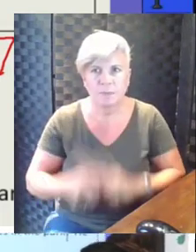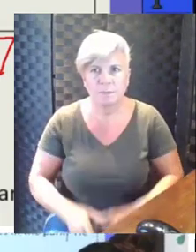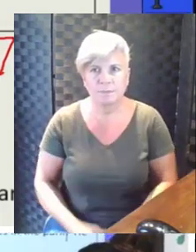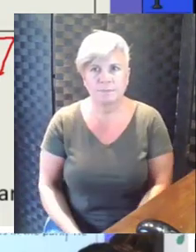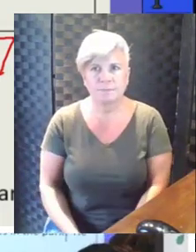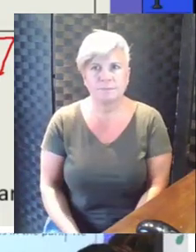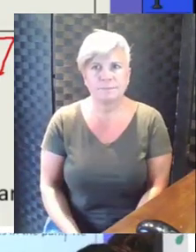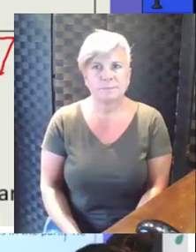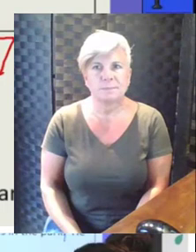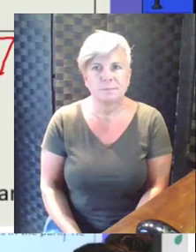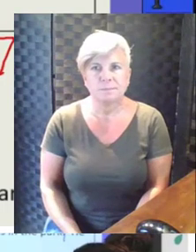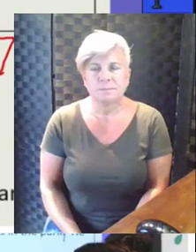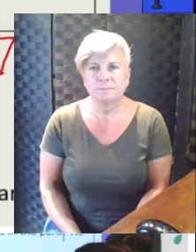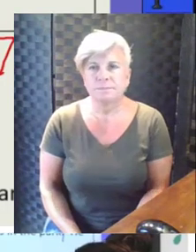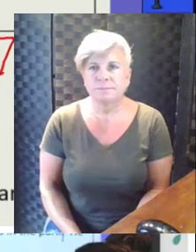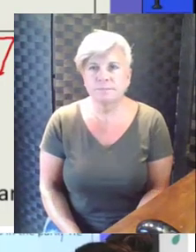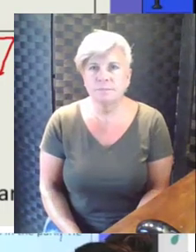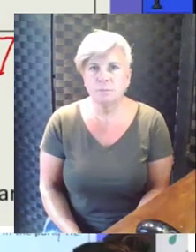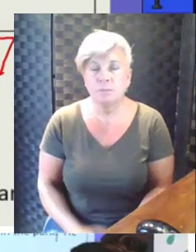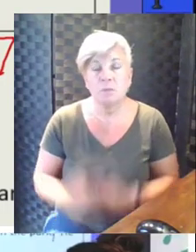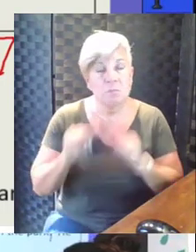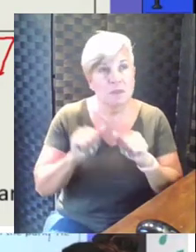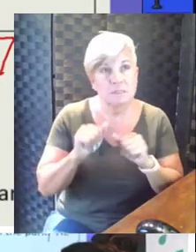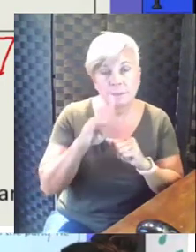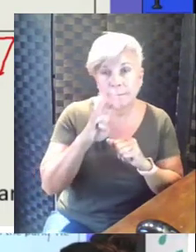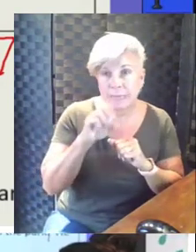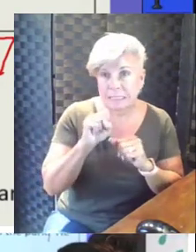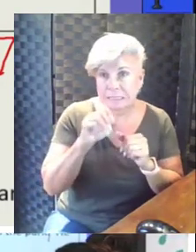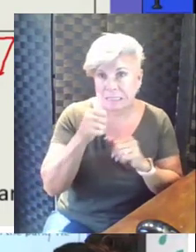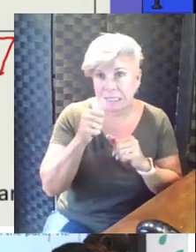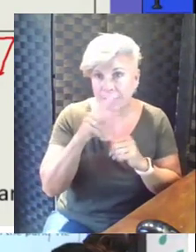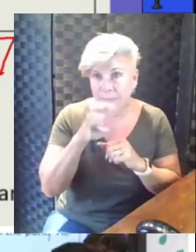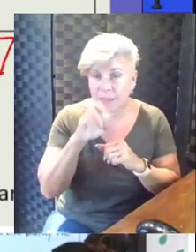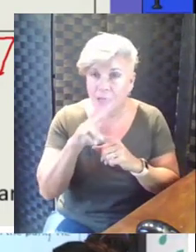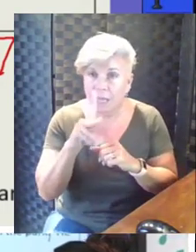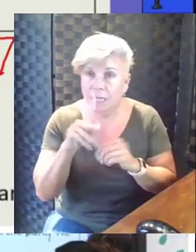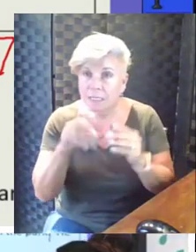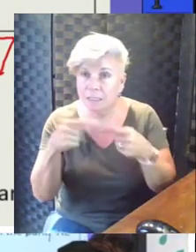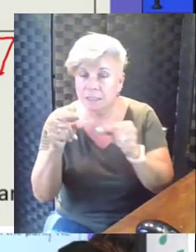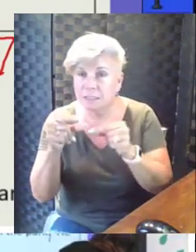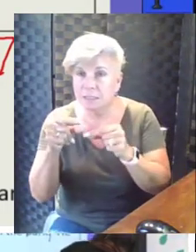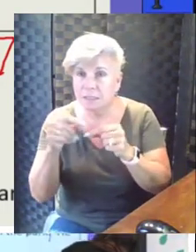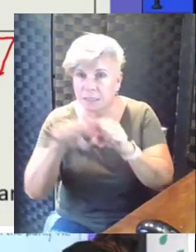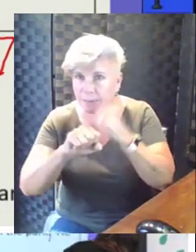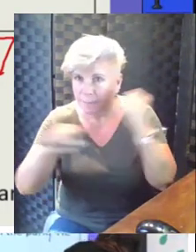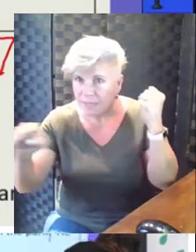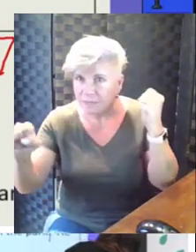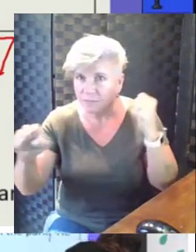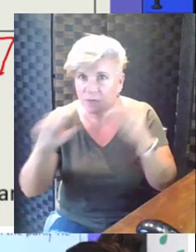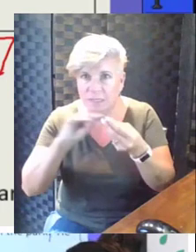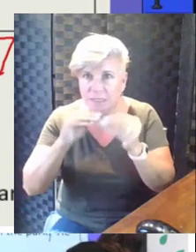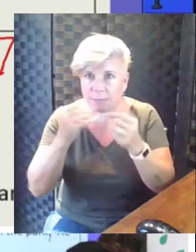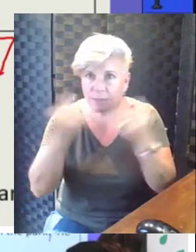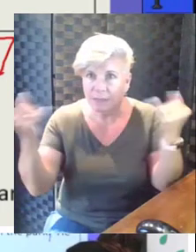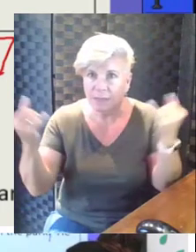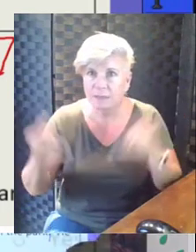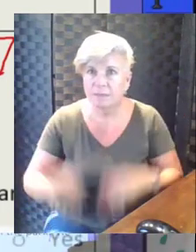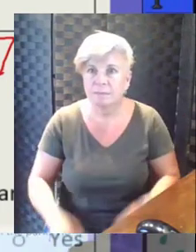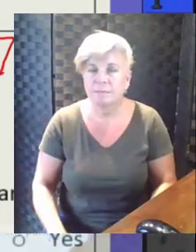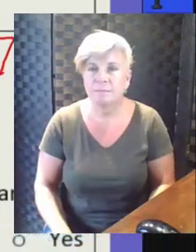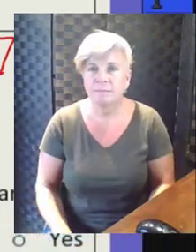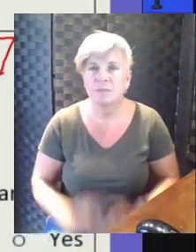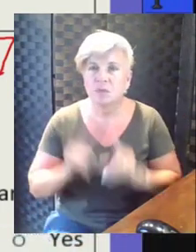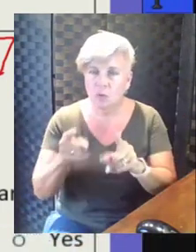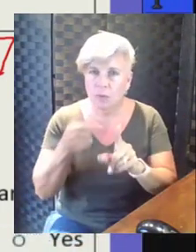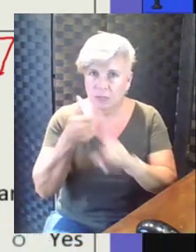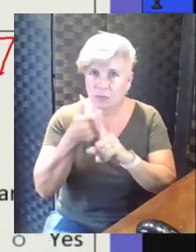problem. Maybe base 10 blocks, expanded form, number line, but